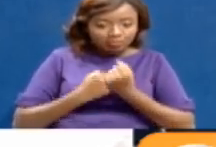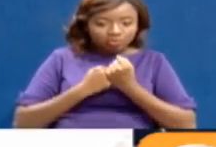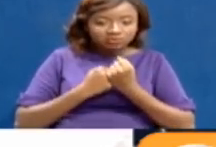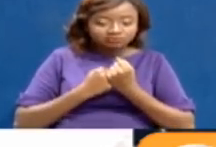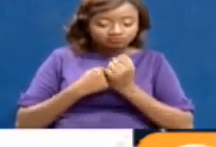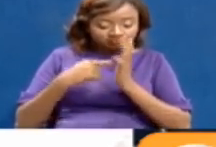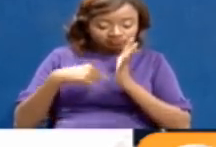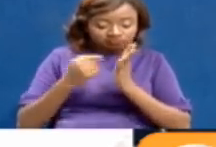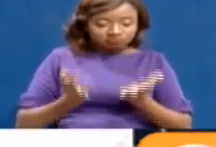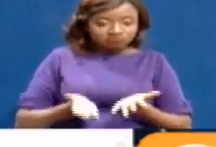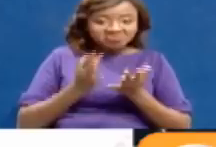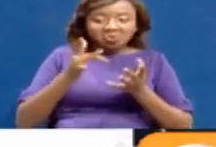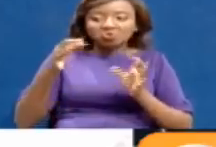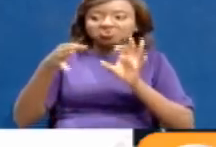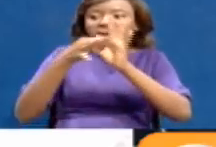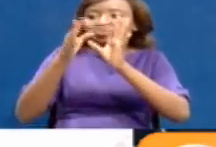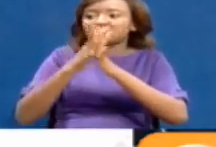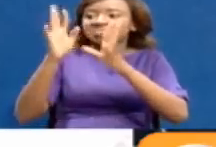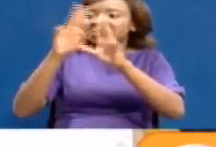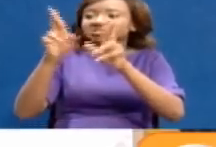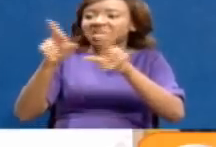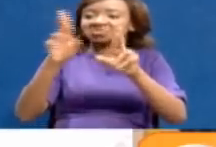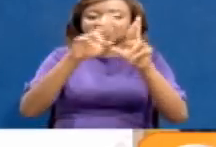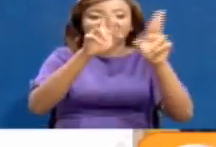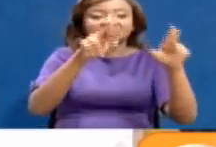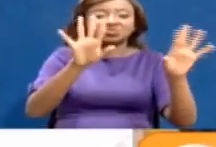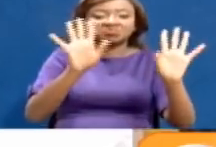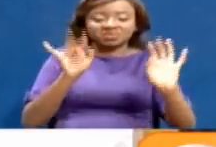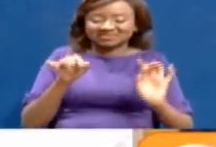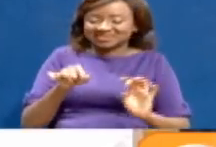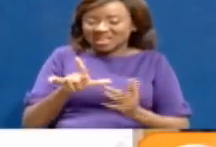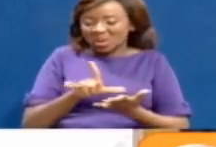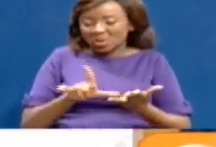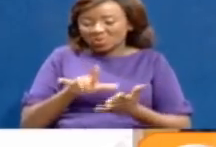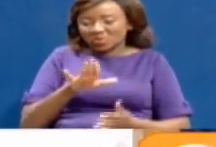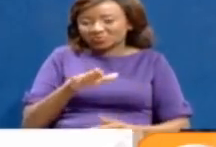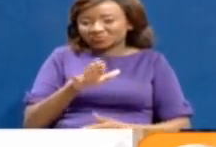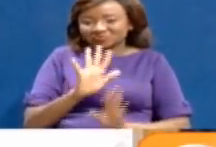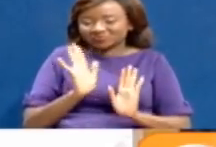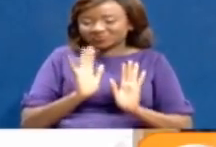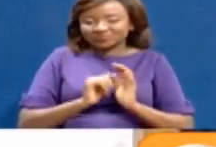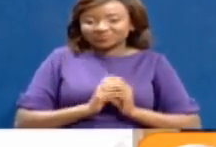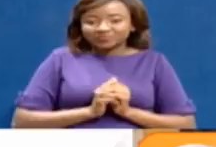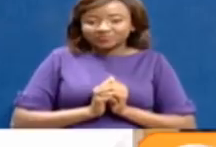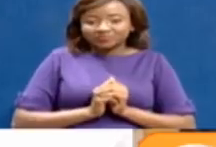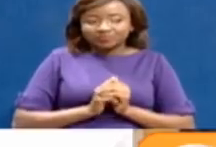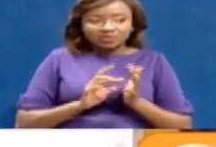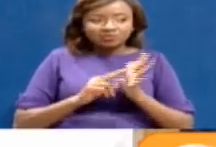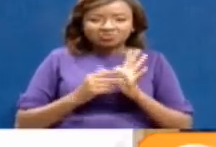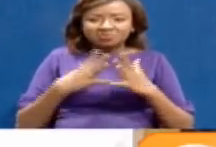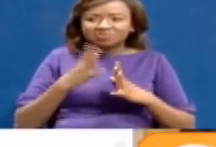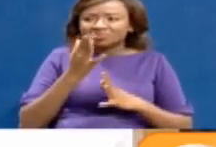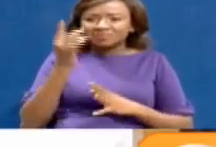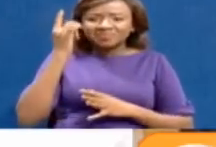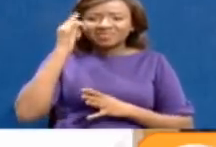the multinationals that can continue to dominate our industrial area? That has gotten to government. I think the criticism that not everything was